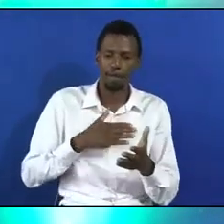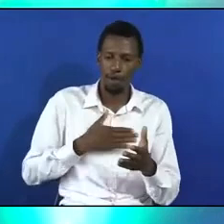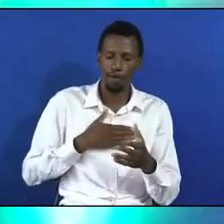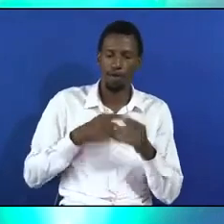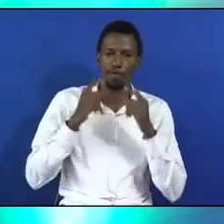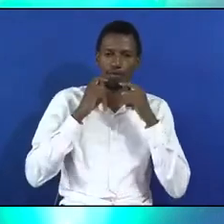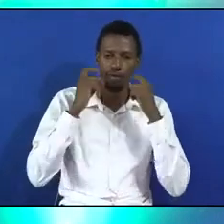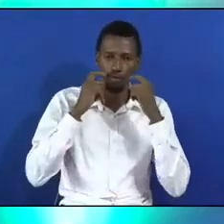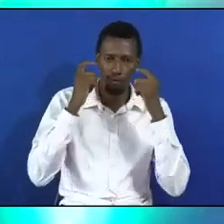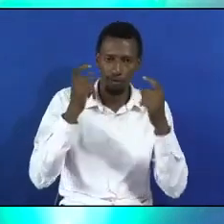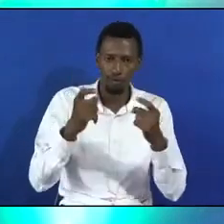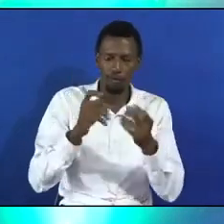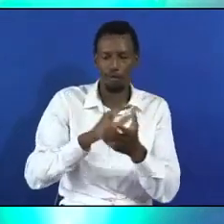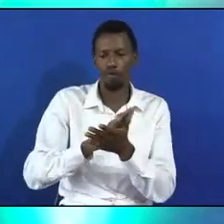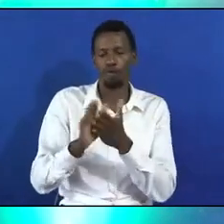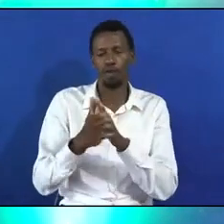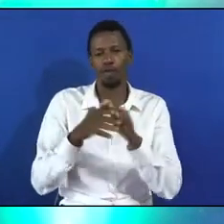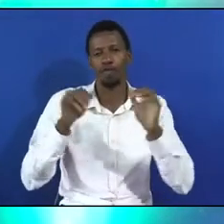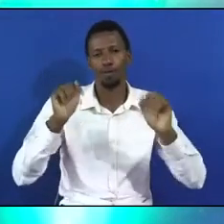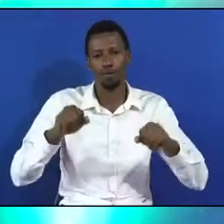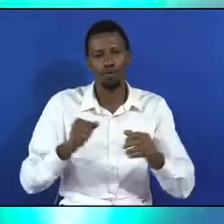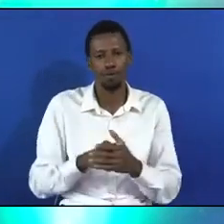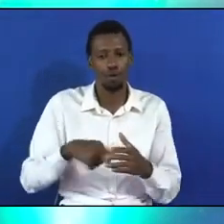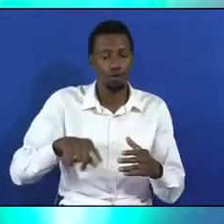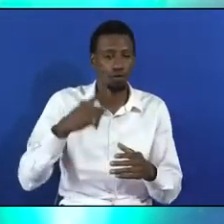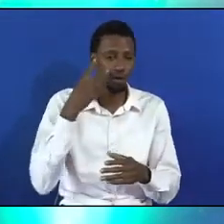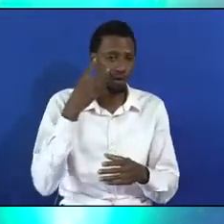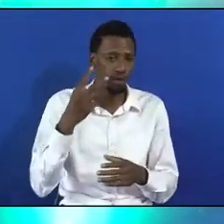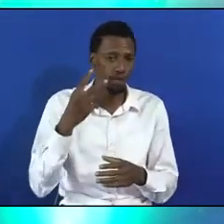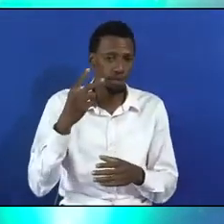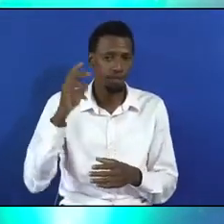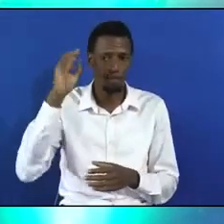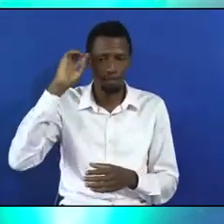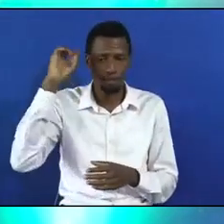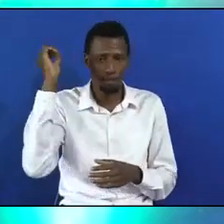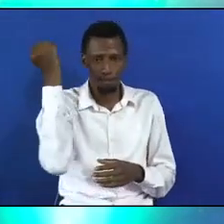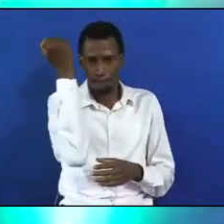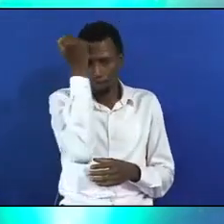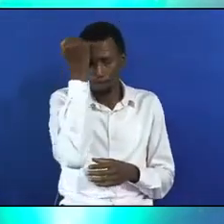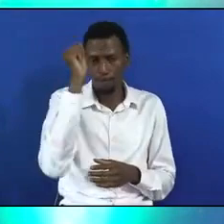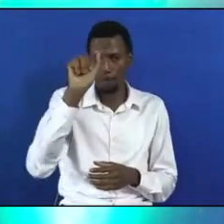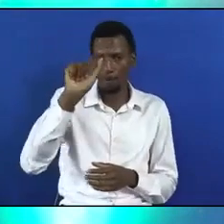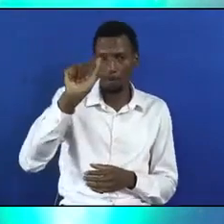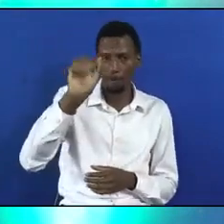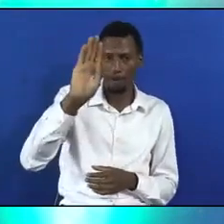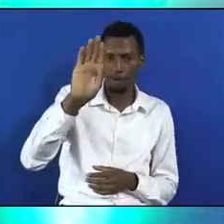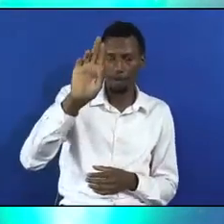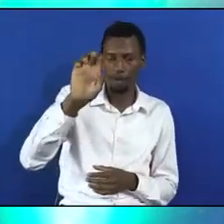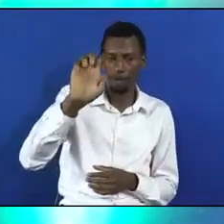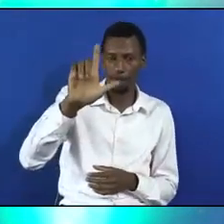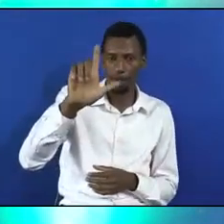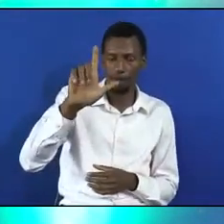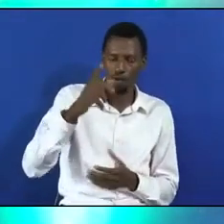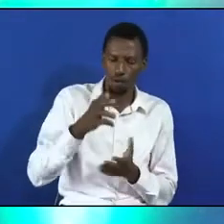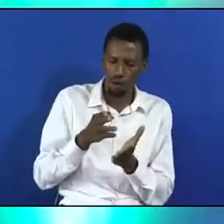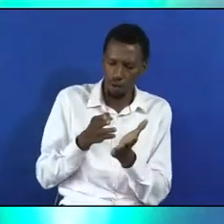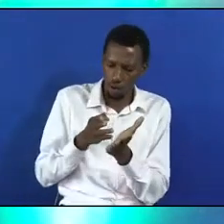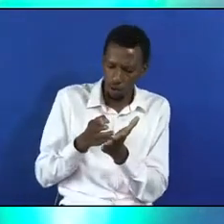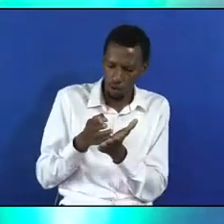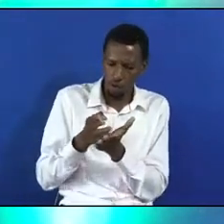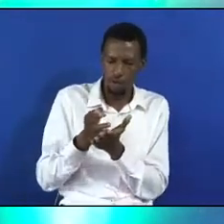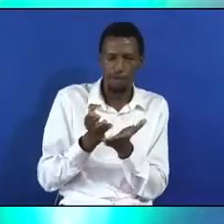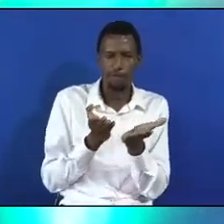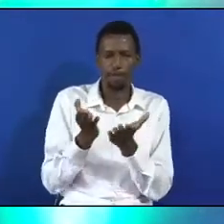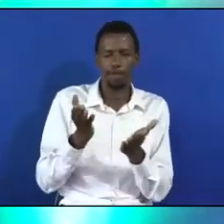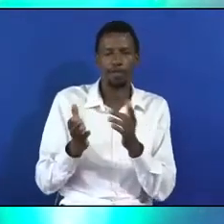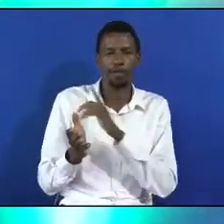transgression can be pardoned. We see Abel as an honest servant of the Lord. He came before the